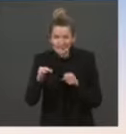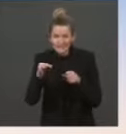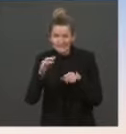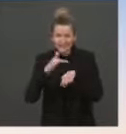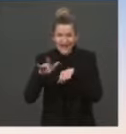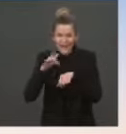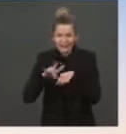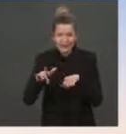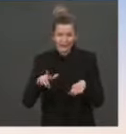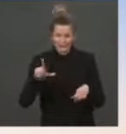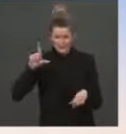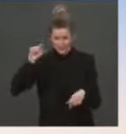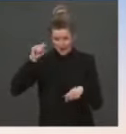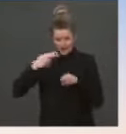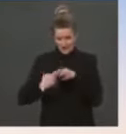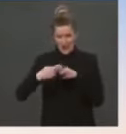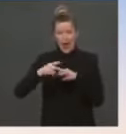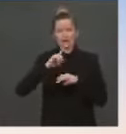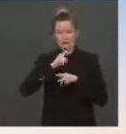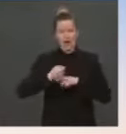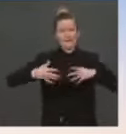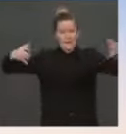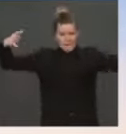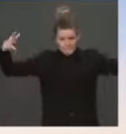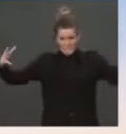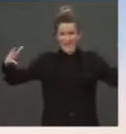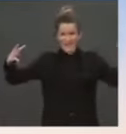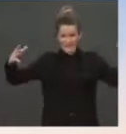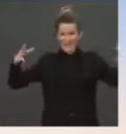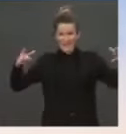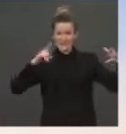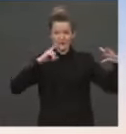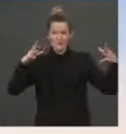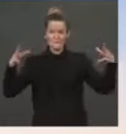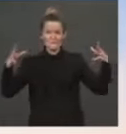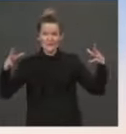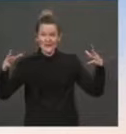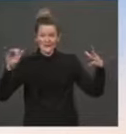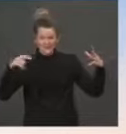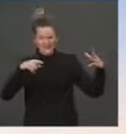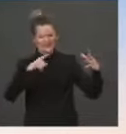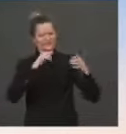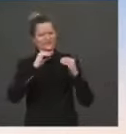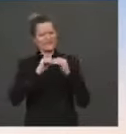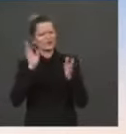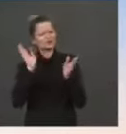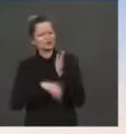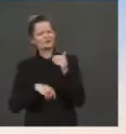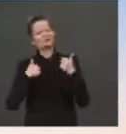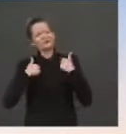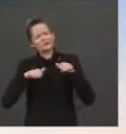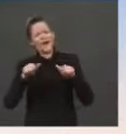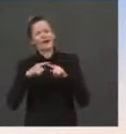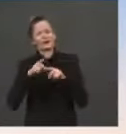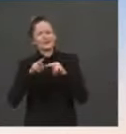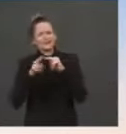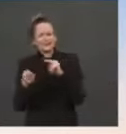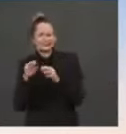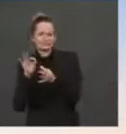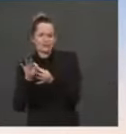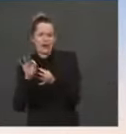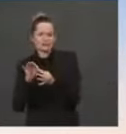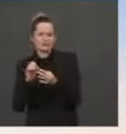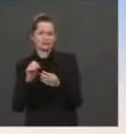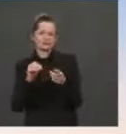if you're feeding a very big family. And that's something that, again, we've been working to make sure people have more money in their pockets to address it as the